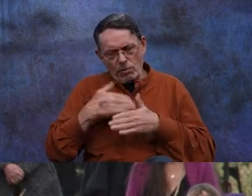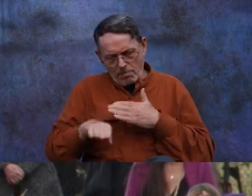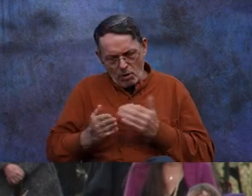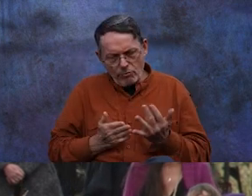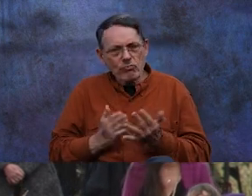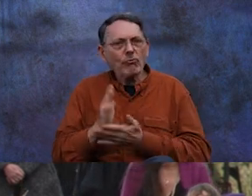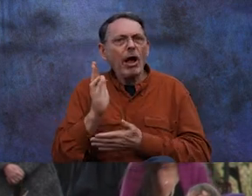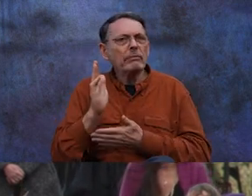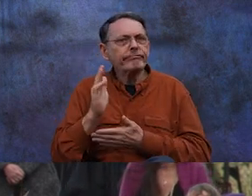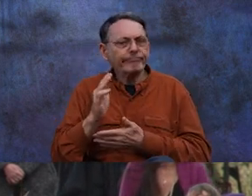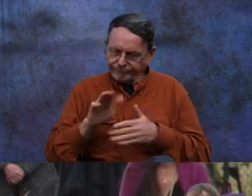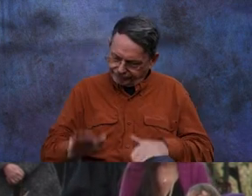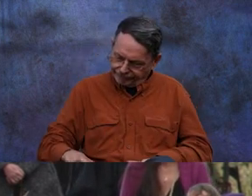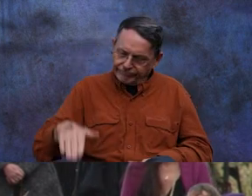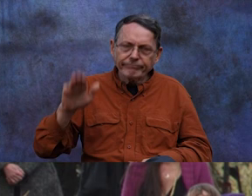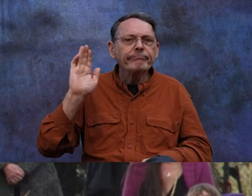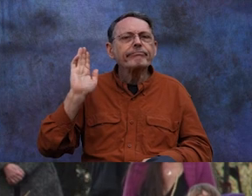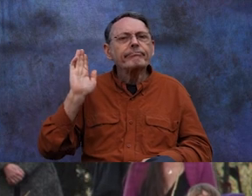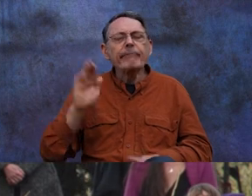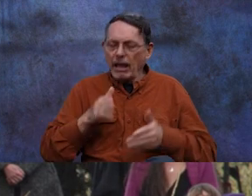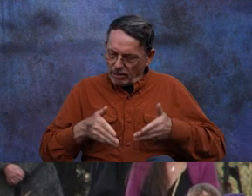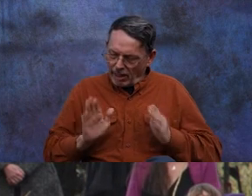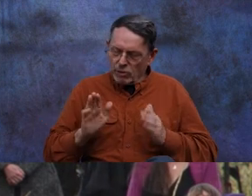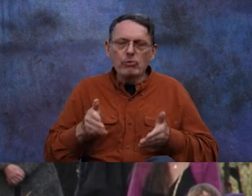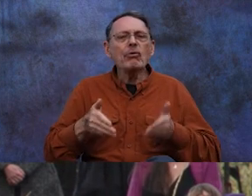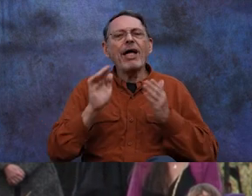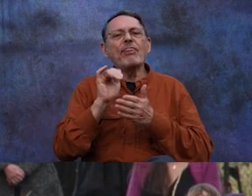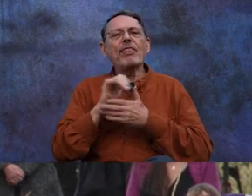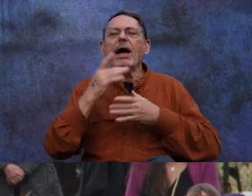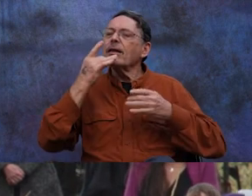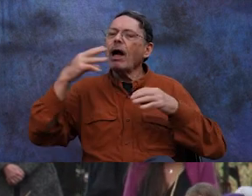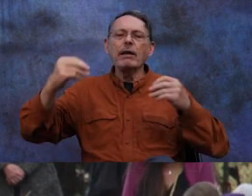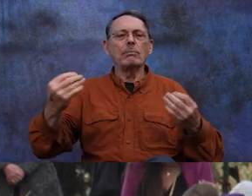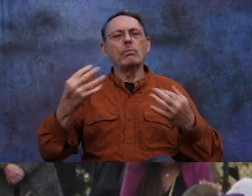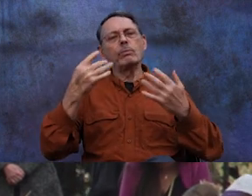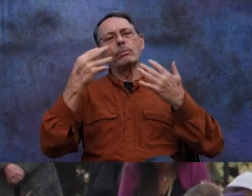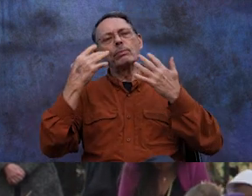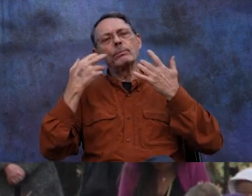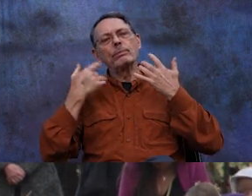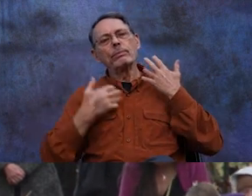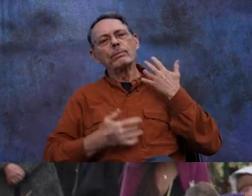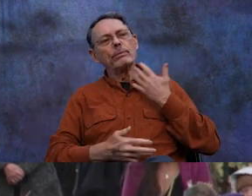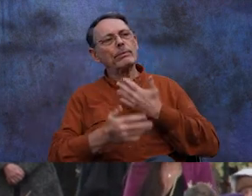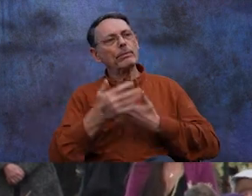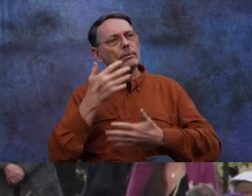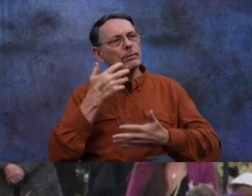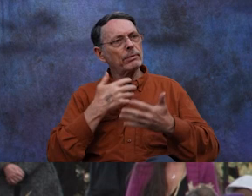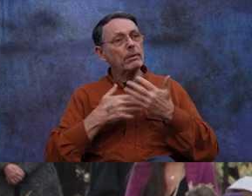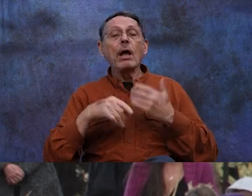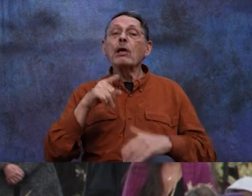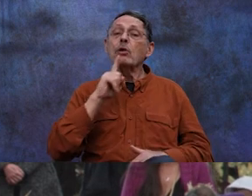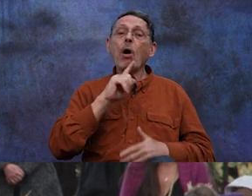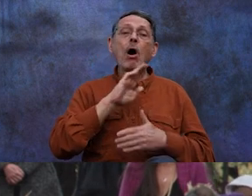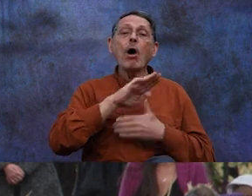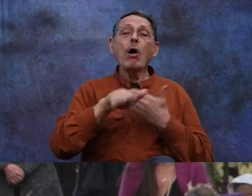my children. And I allow you to let that light bathe over you, and you are